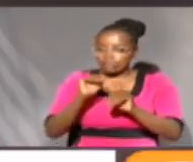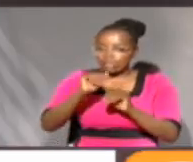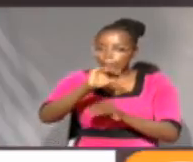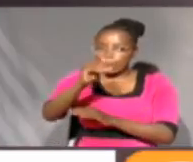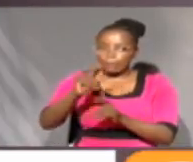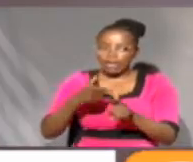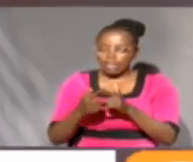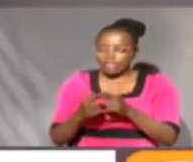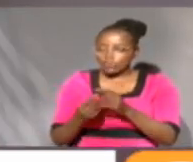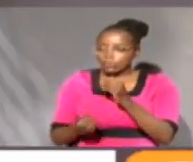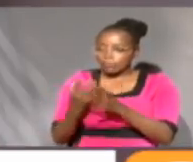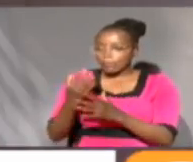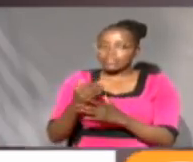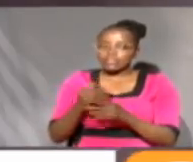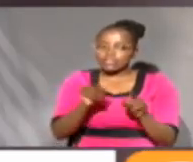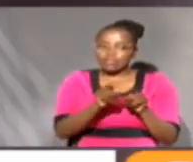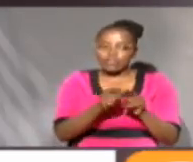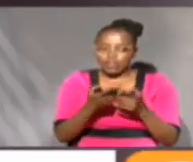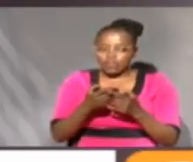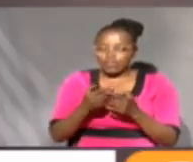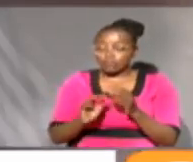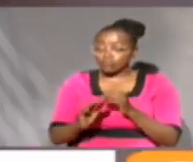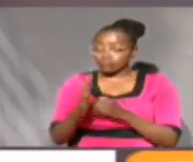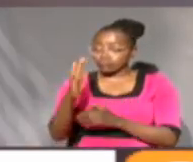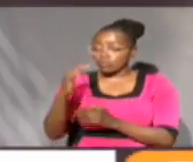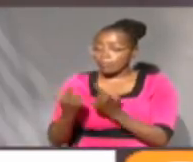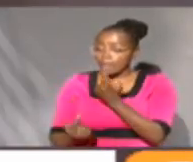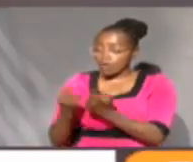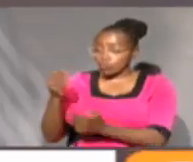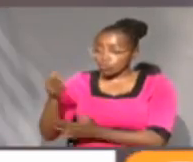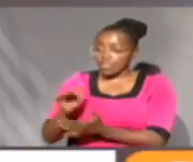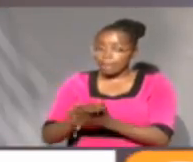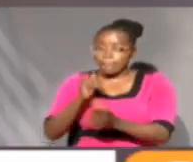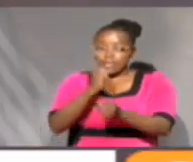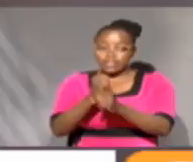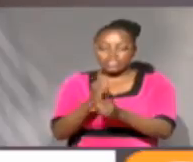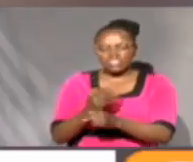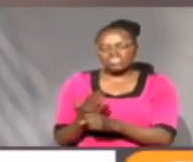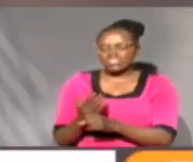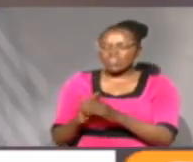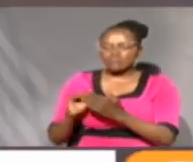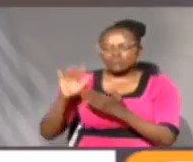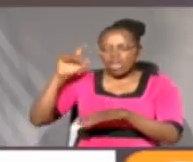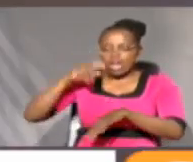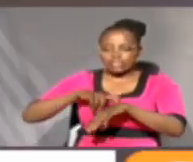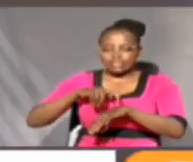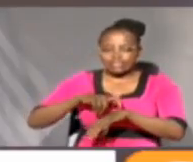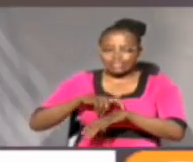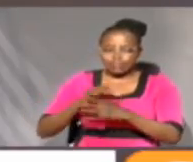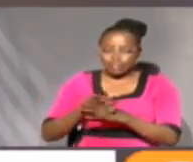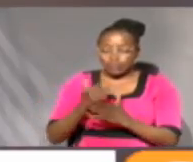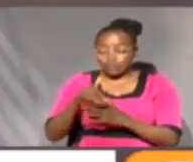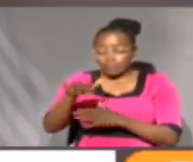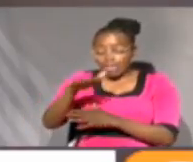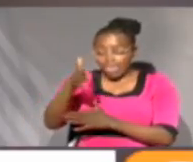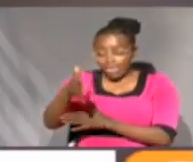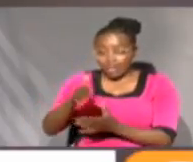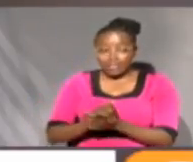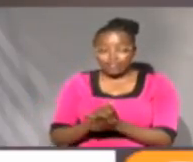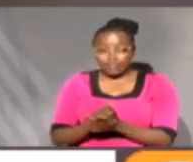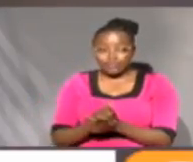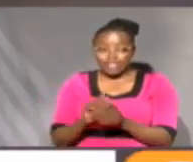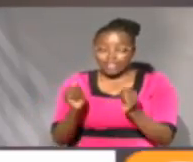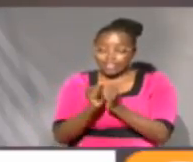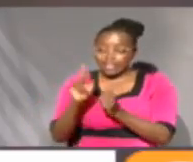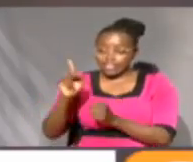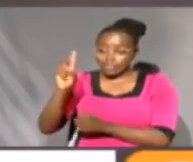an appetite. That's how I usually do it when I go to the forest and cook there. I've done it more than once before. So I usually hike the trail,